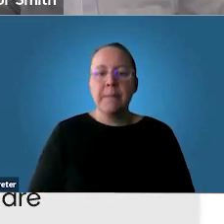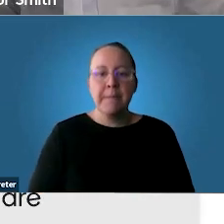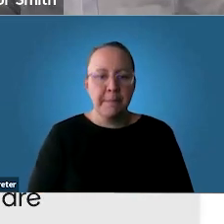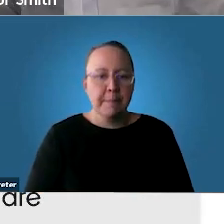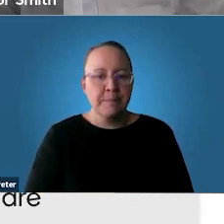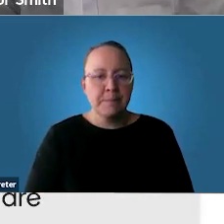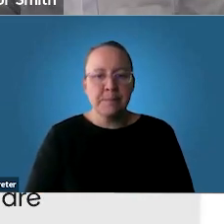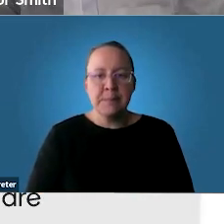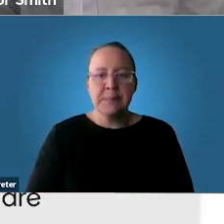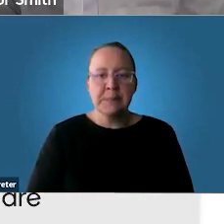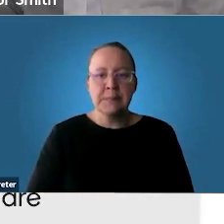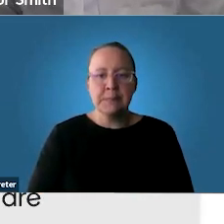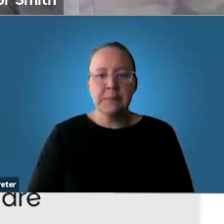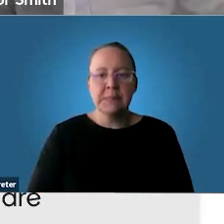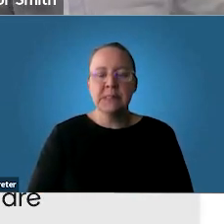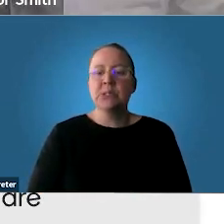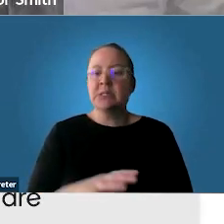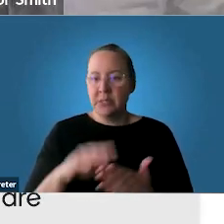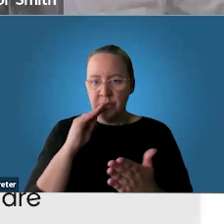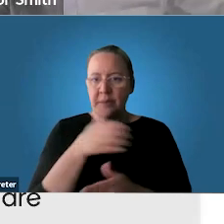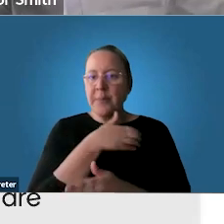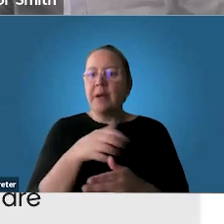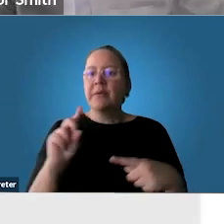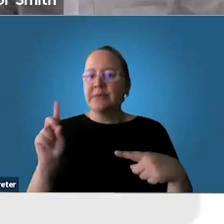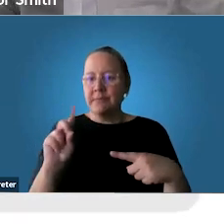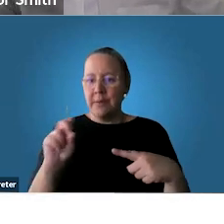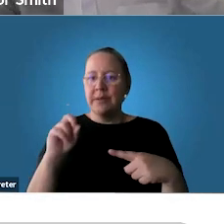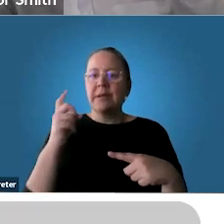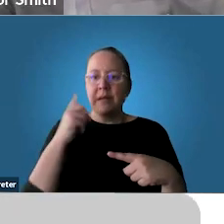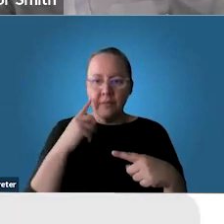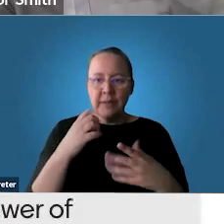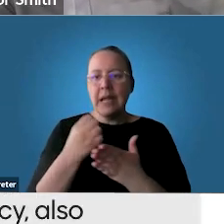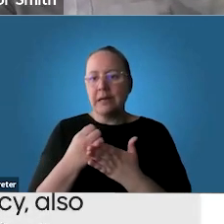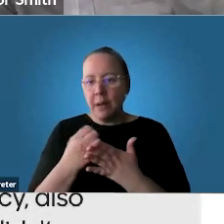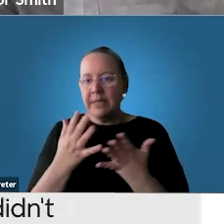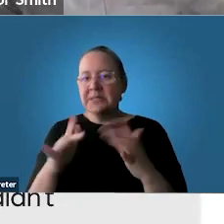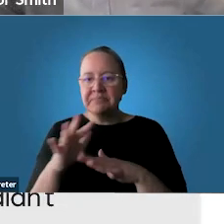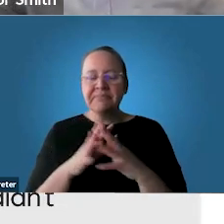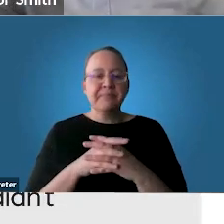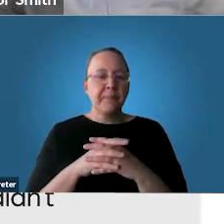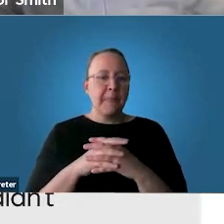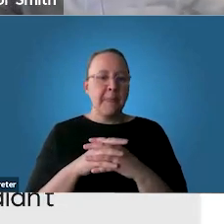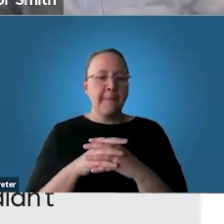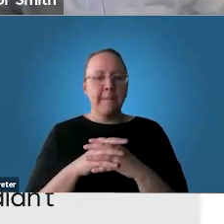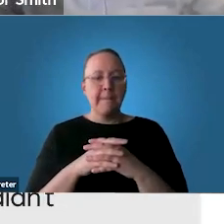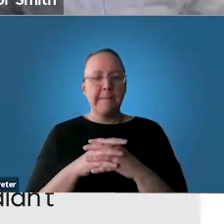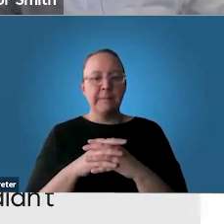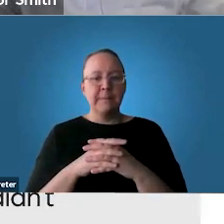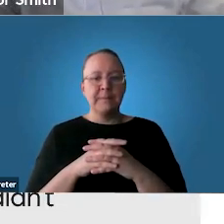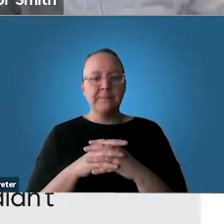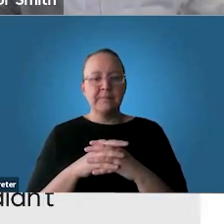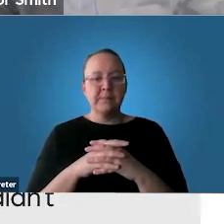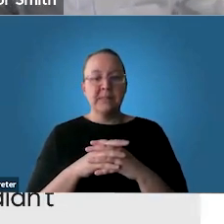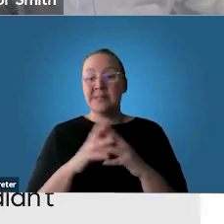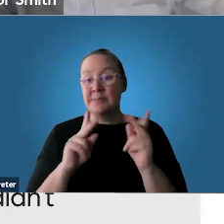inspiring. People are learning the power of government and democracy, also economics. People, many people